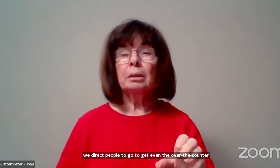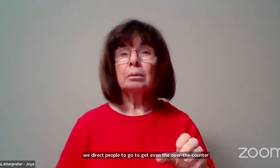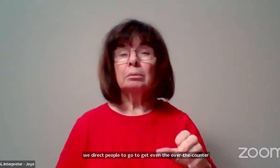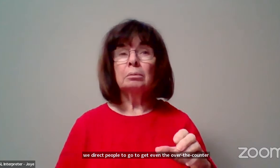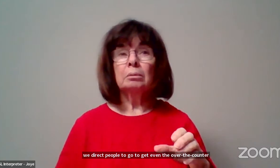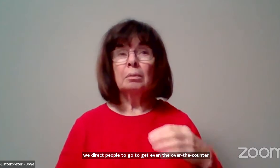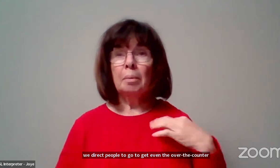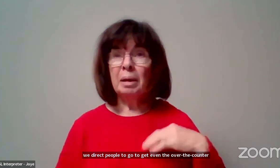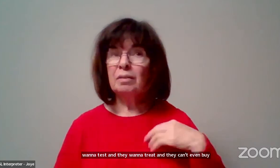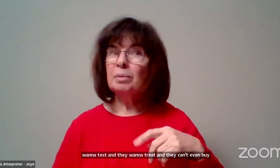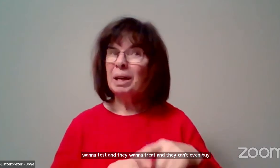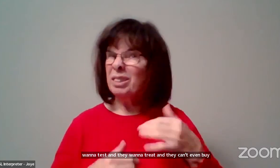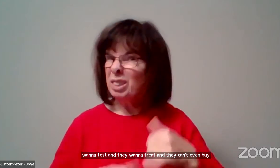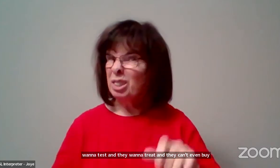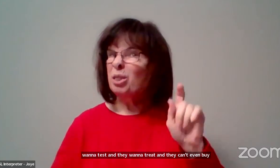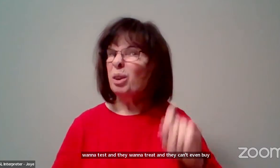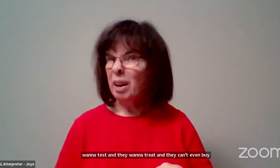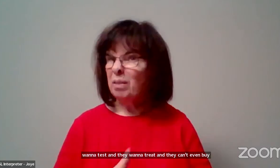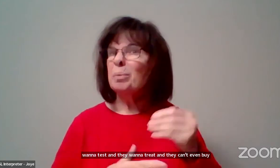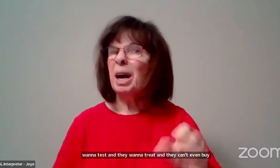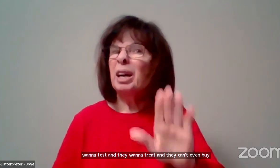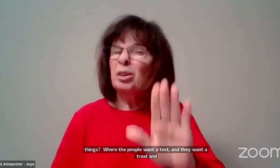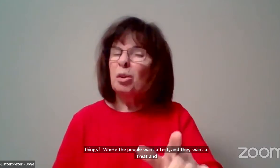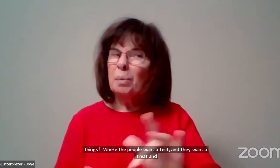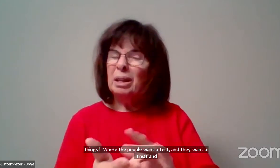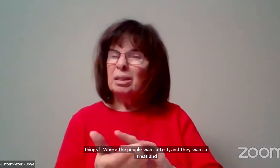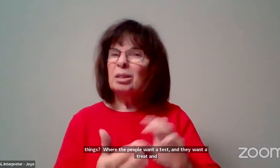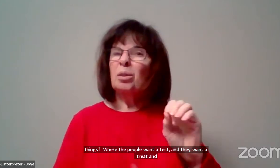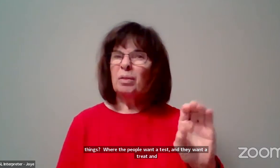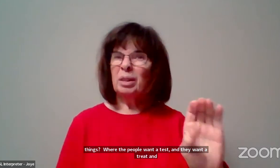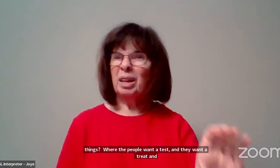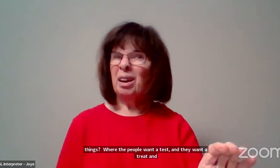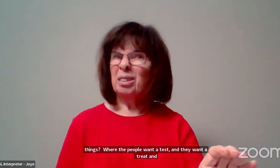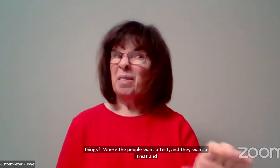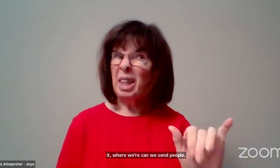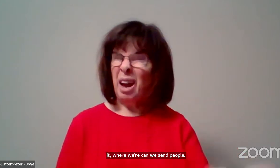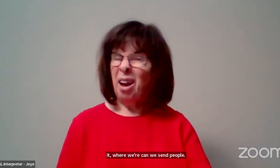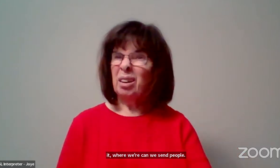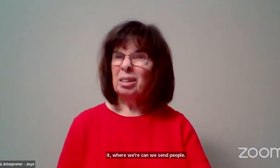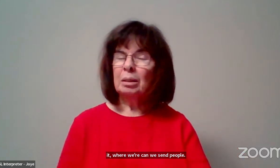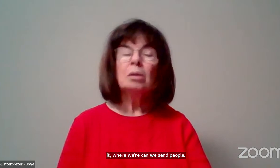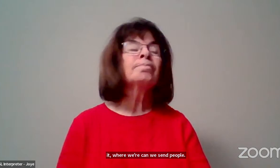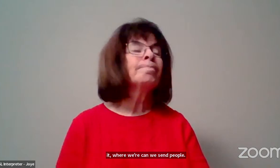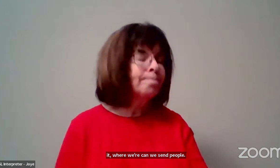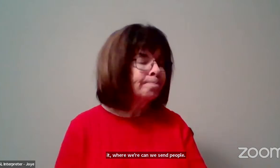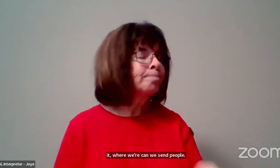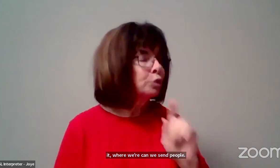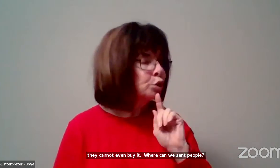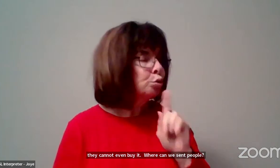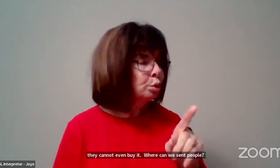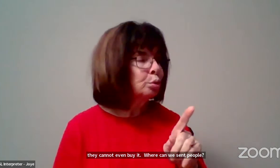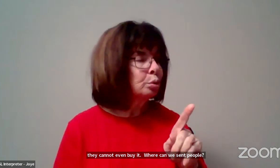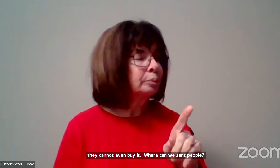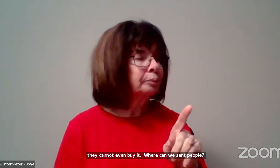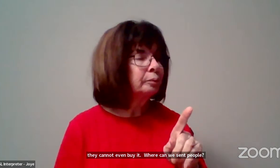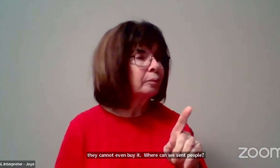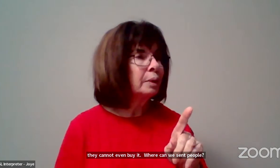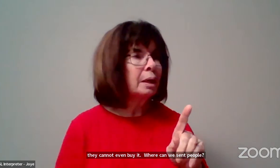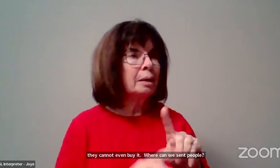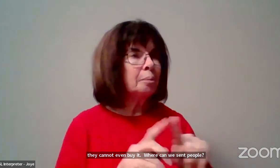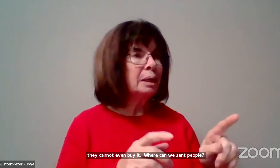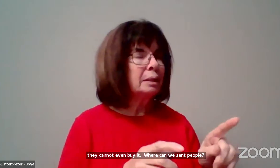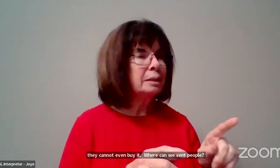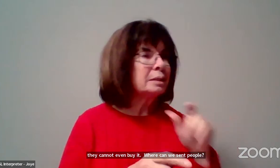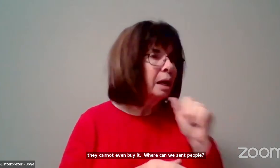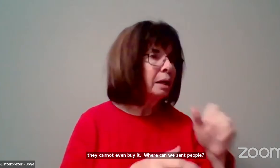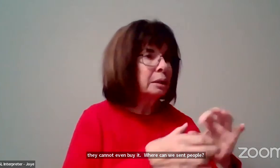medicines. And so that's right. I mean, that would be true. Unrelated to the